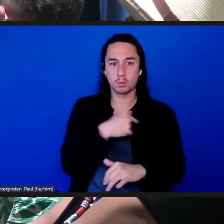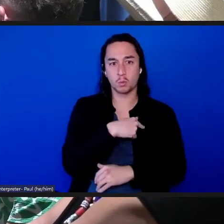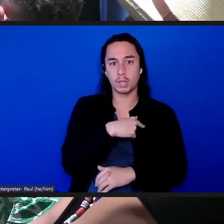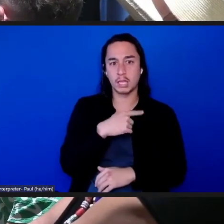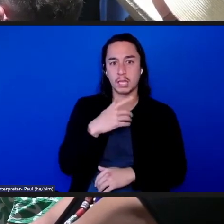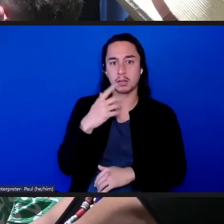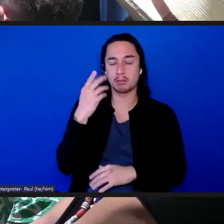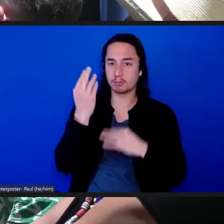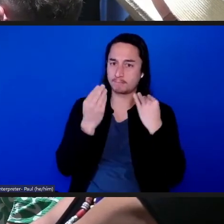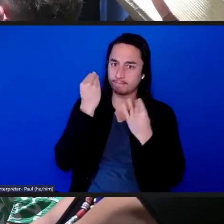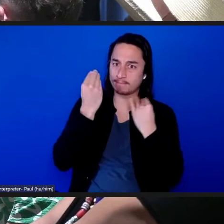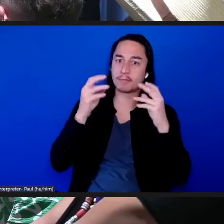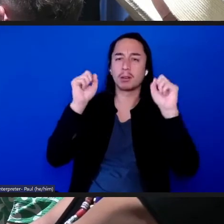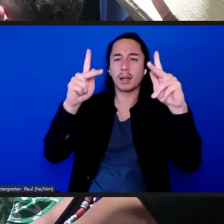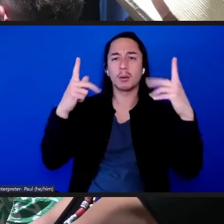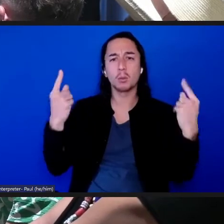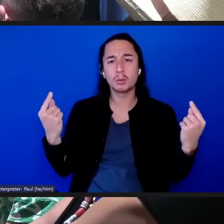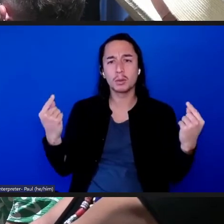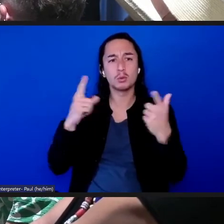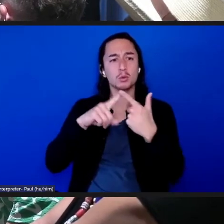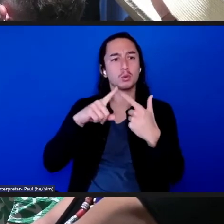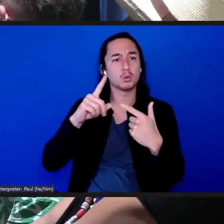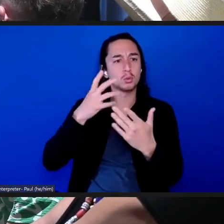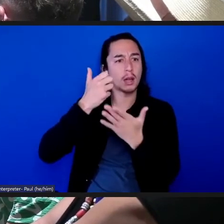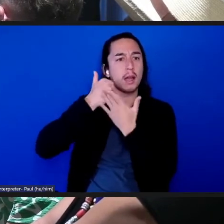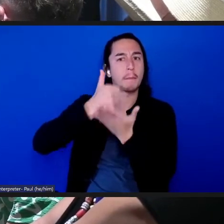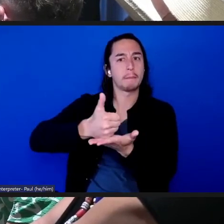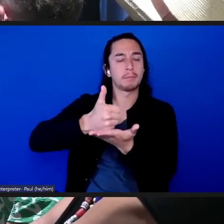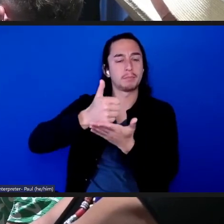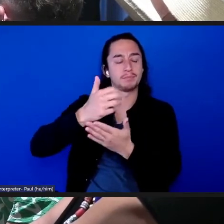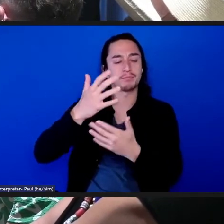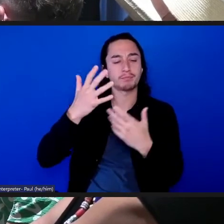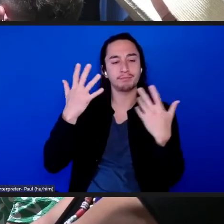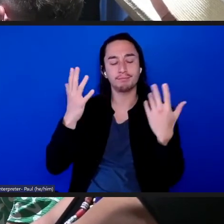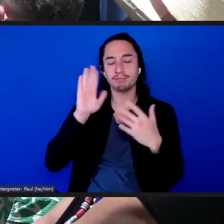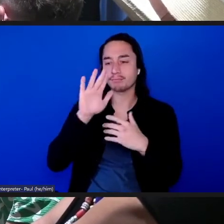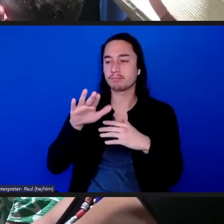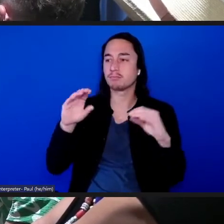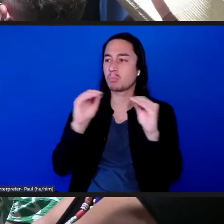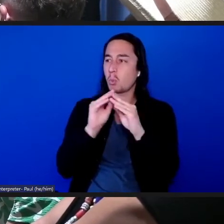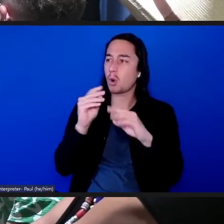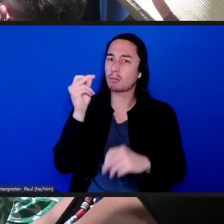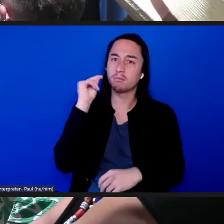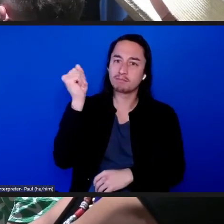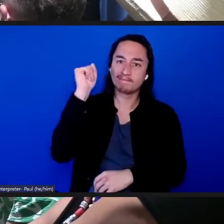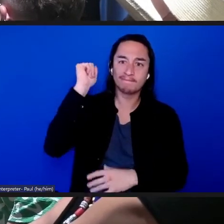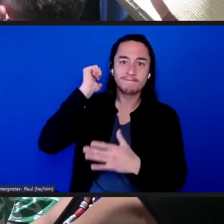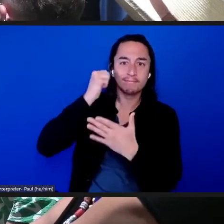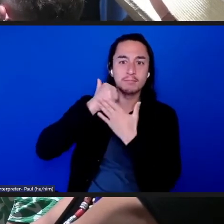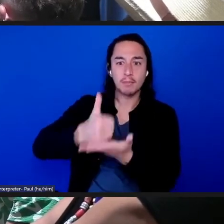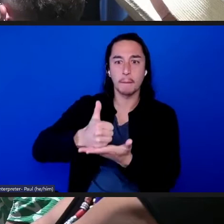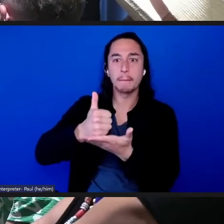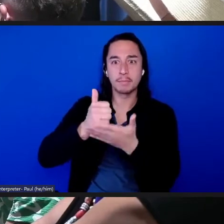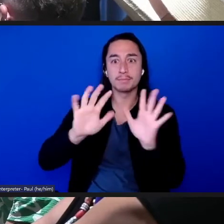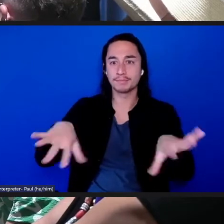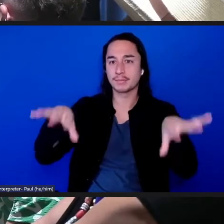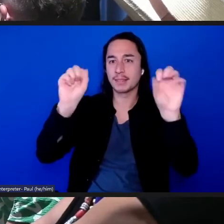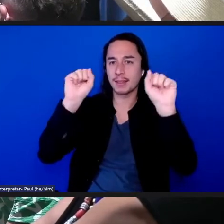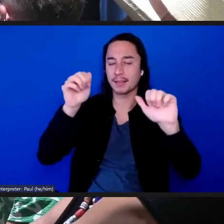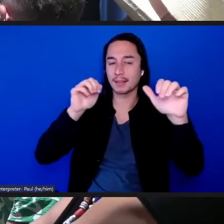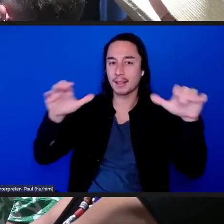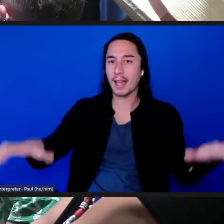we were like, what can we do to just help, you know, more immediately, had taken action. And so